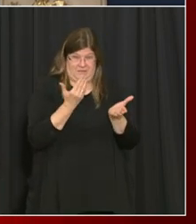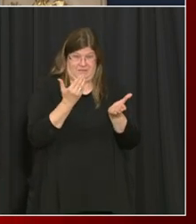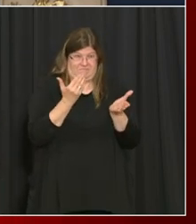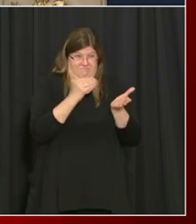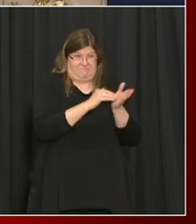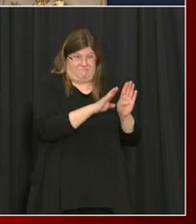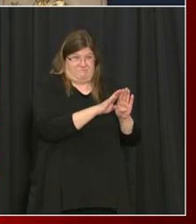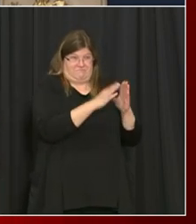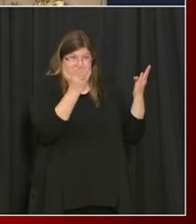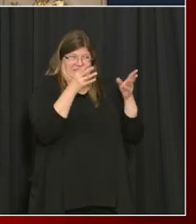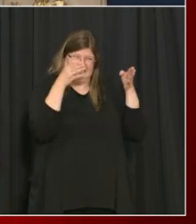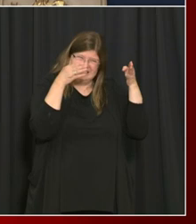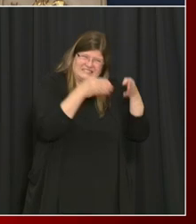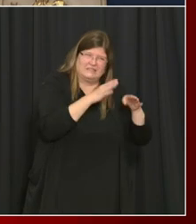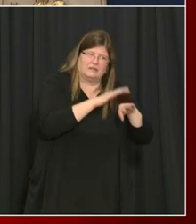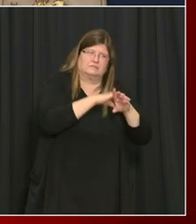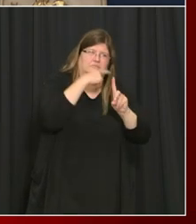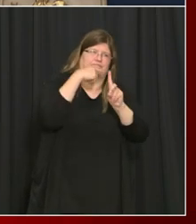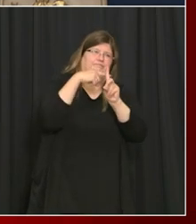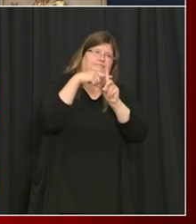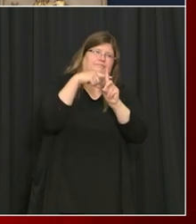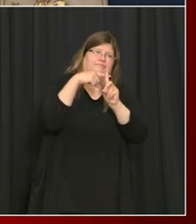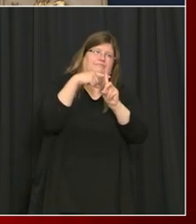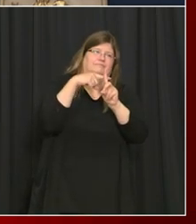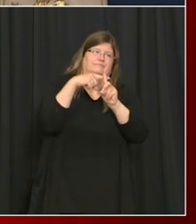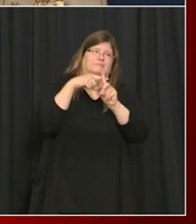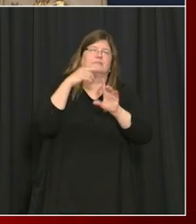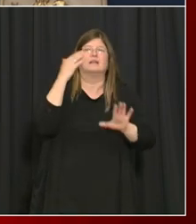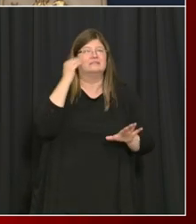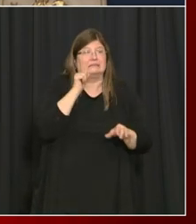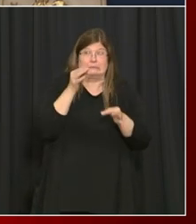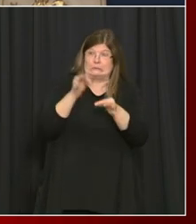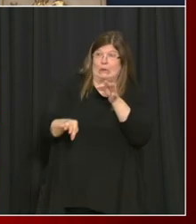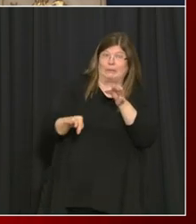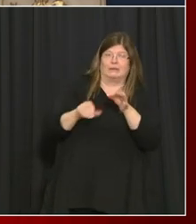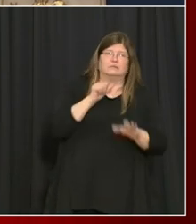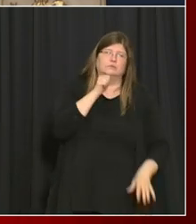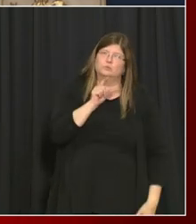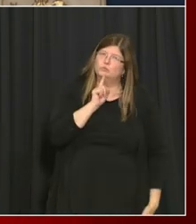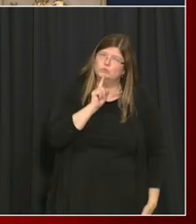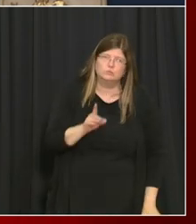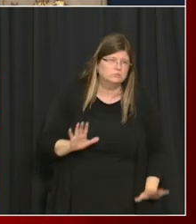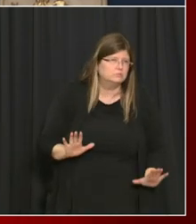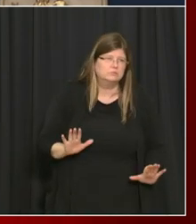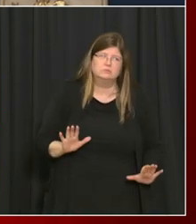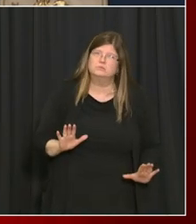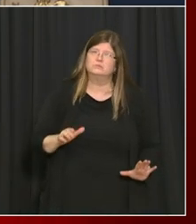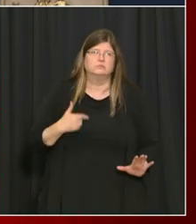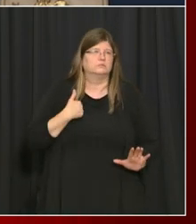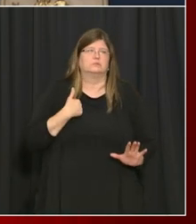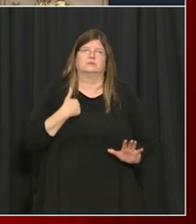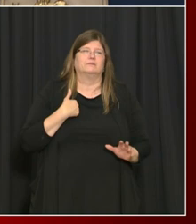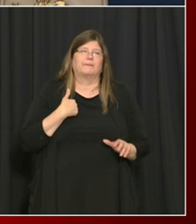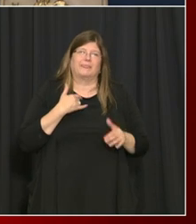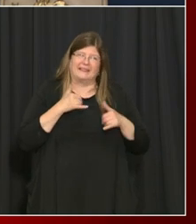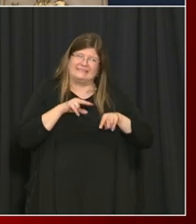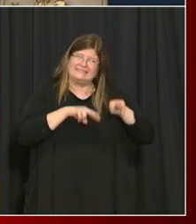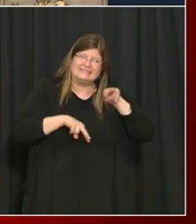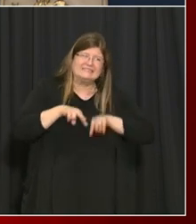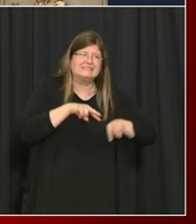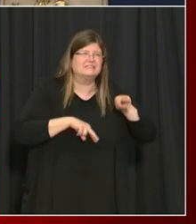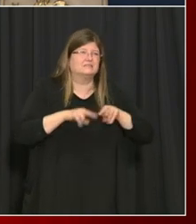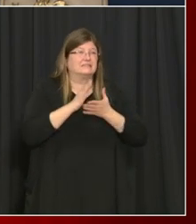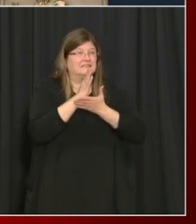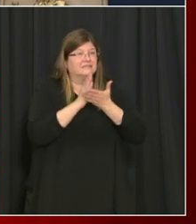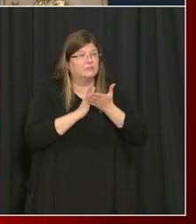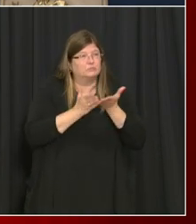on positivity, and that's simply not the case. We did report in a meeting that there were some